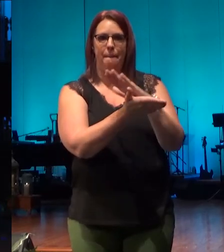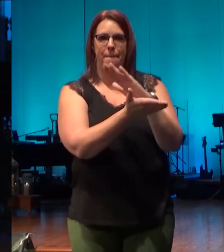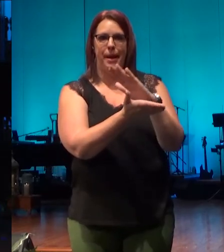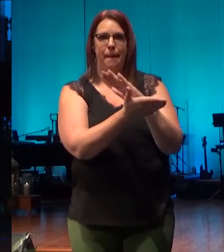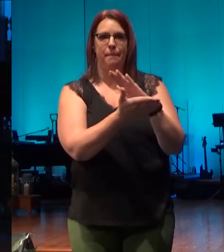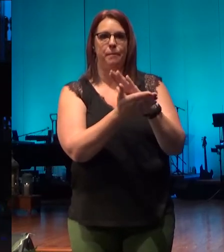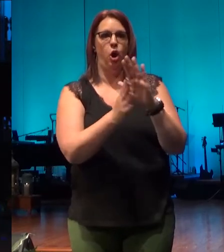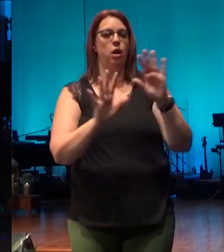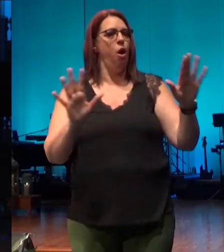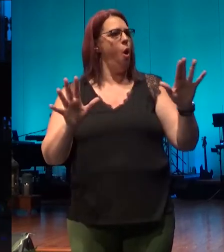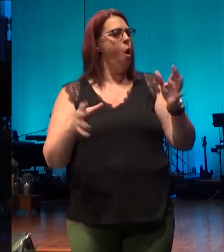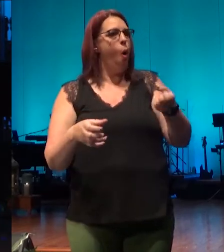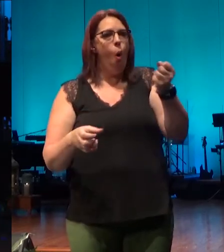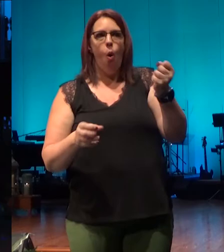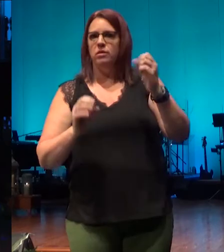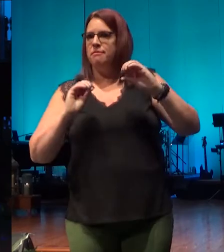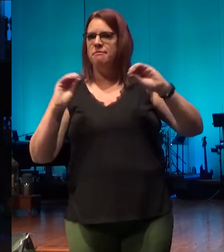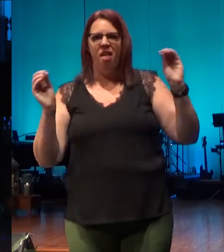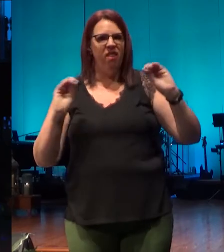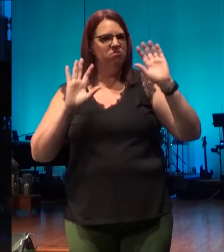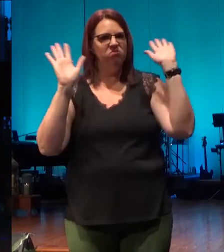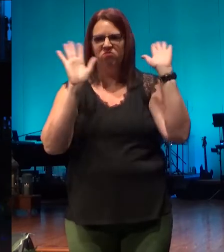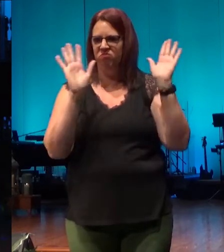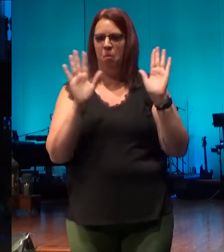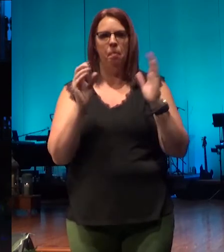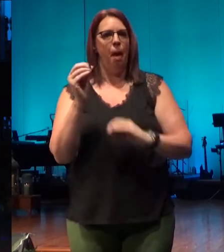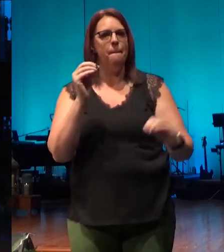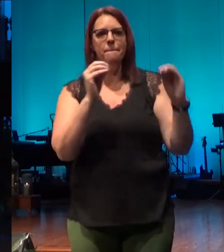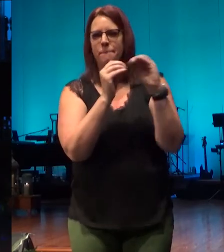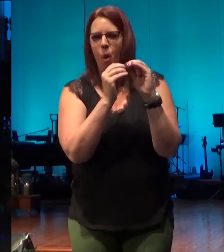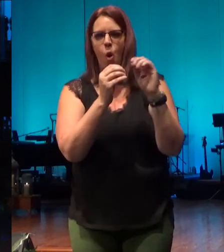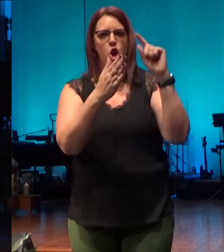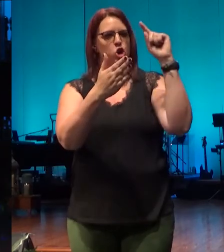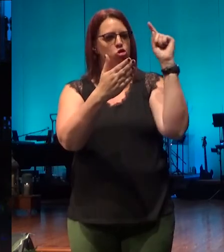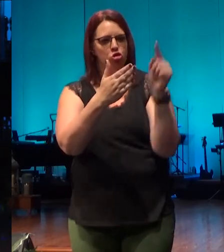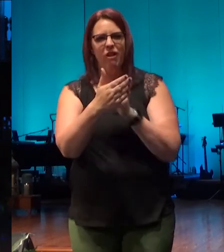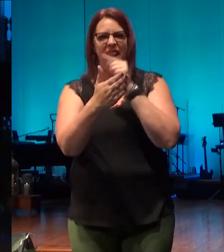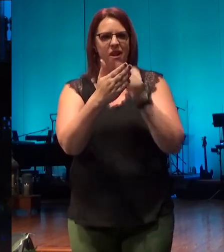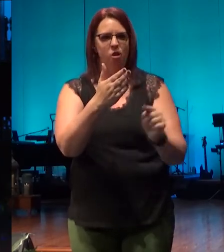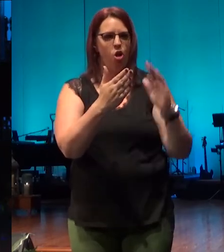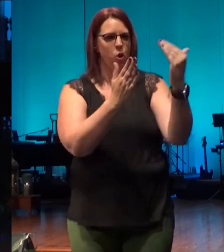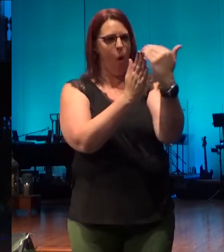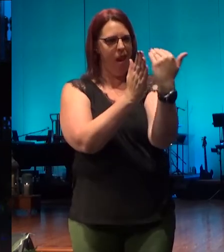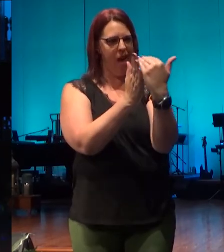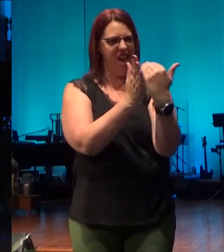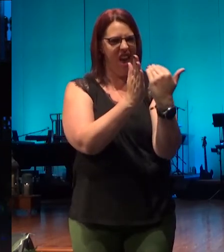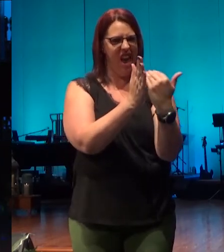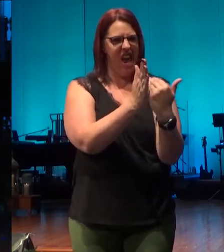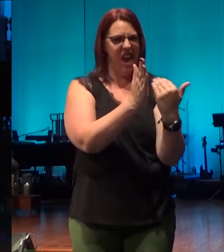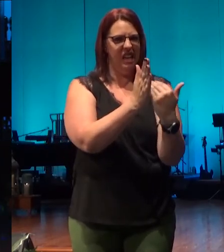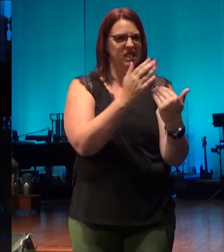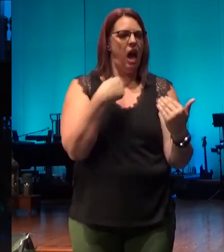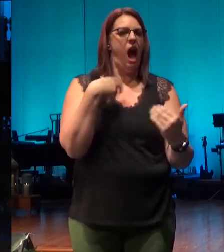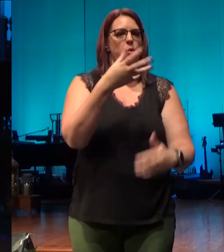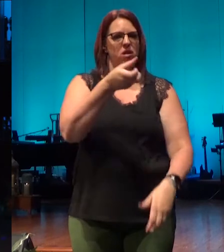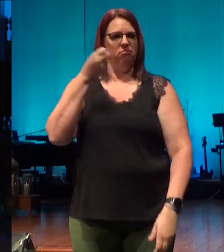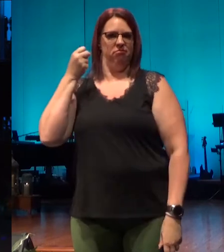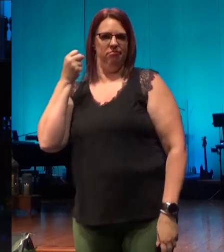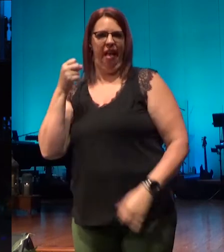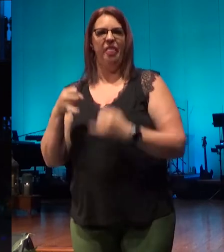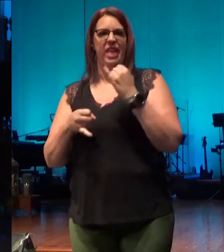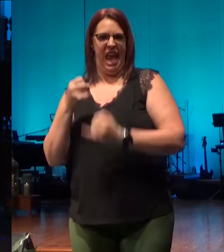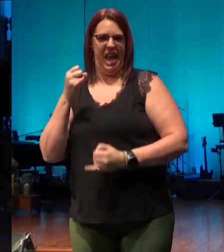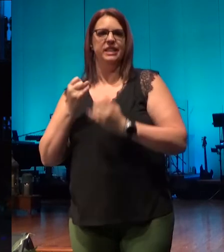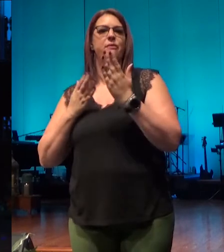says, "Don't hold anything back. The more critical your list, the better." He says the list will be taken up at the end of the